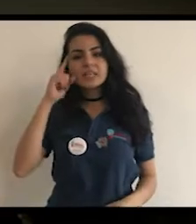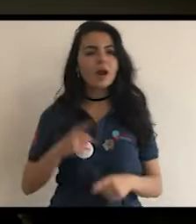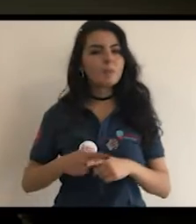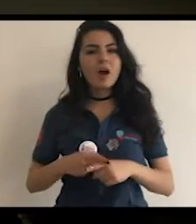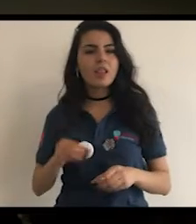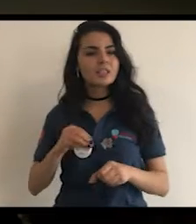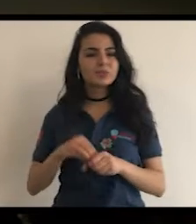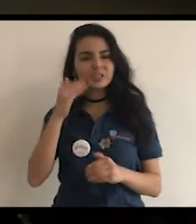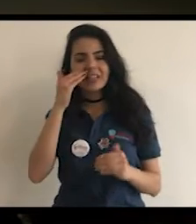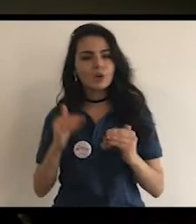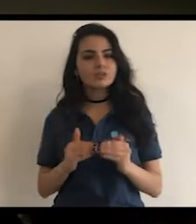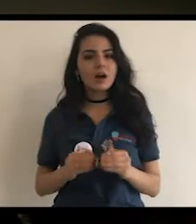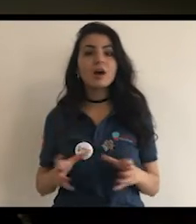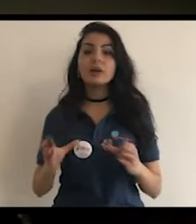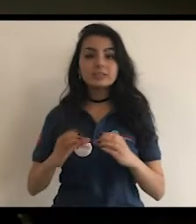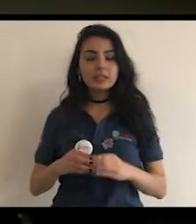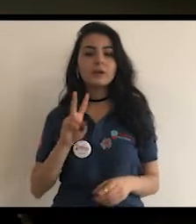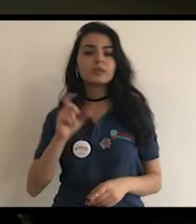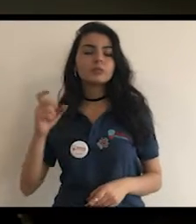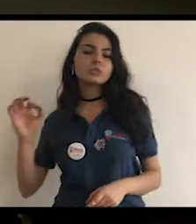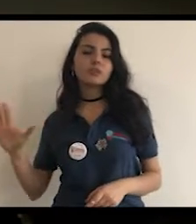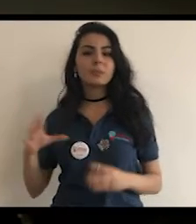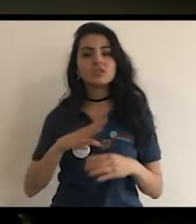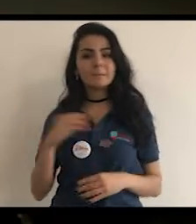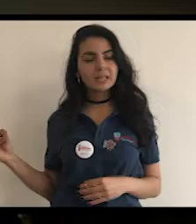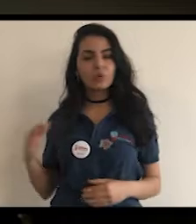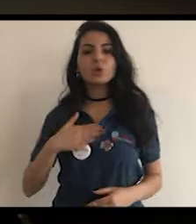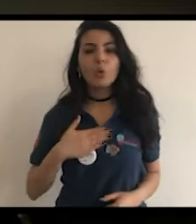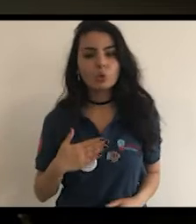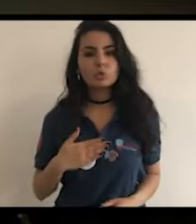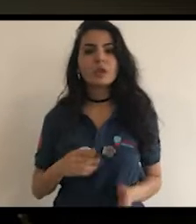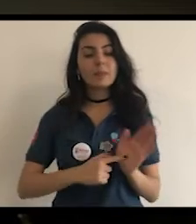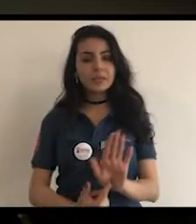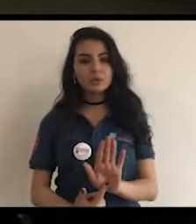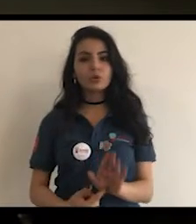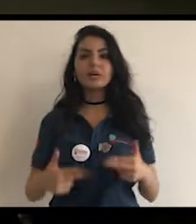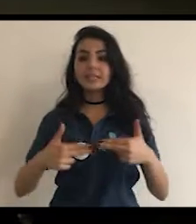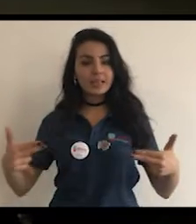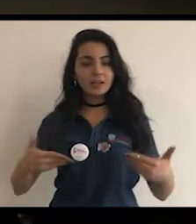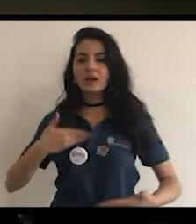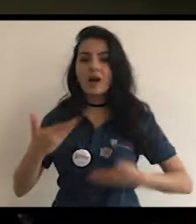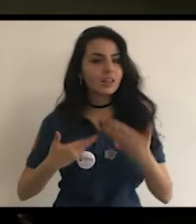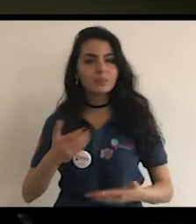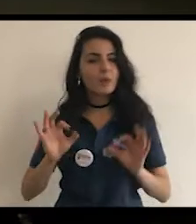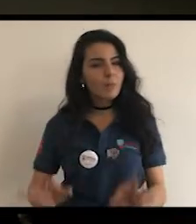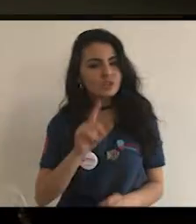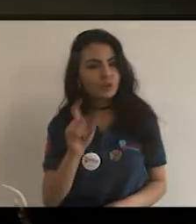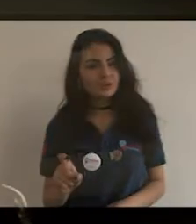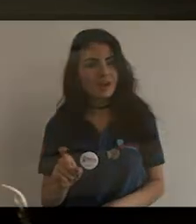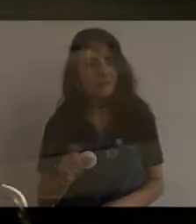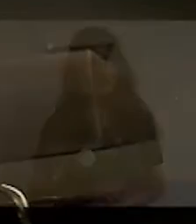What if ideas are worth spreading and Team 2905 appears at the front of millions starting to tell the story?